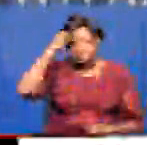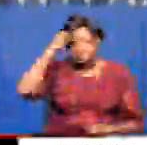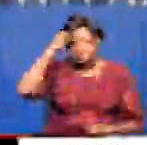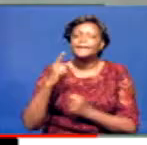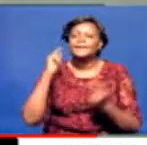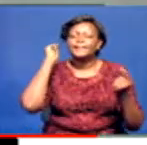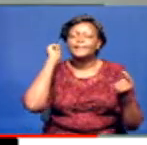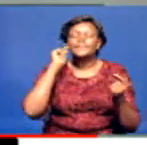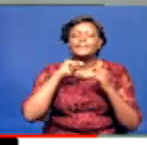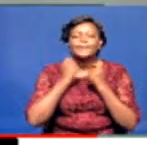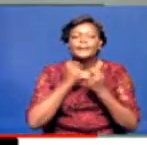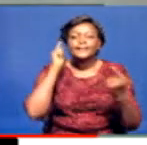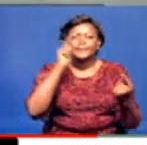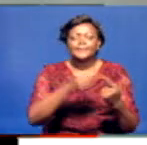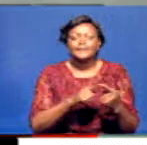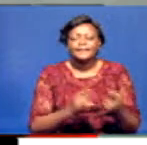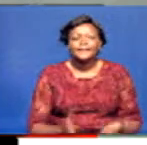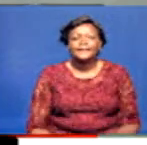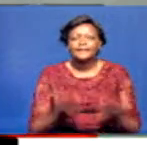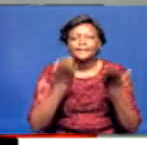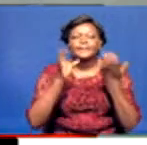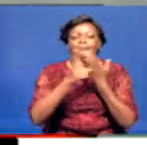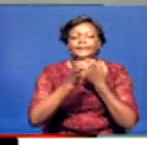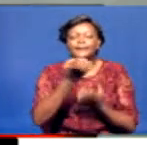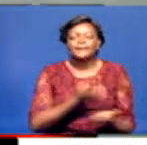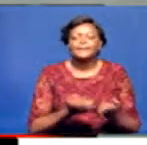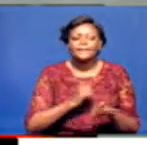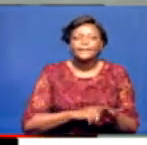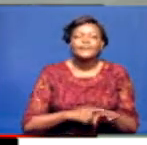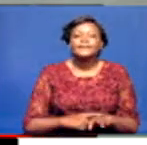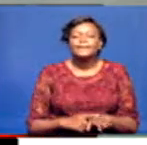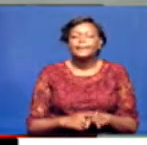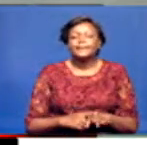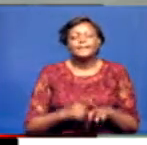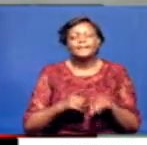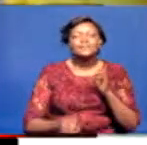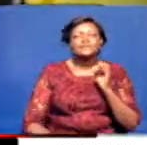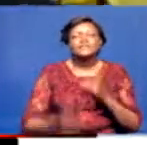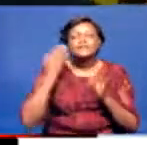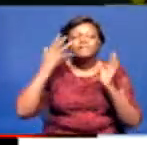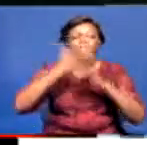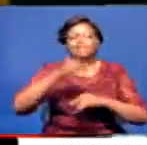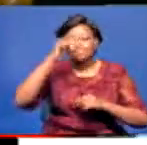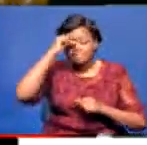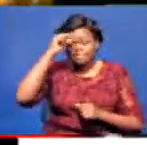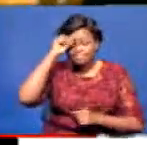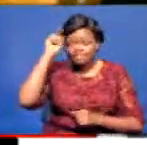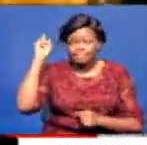The country's economy once they form the next government.